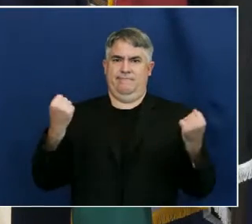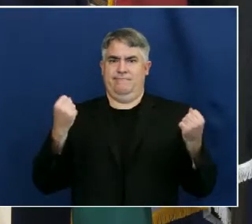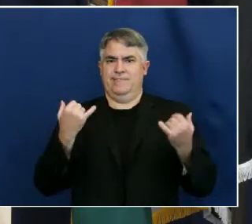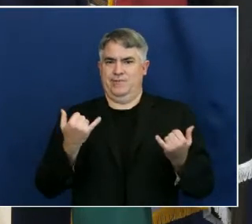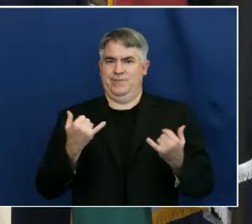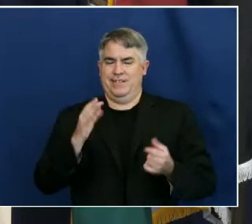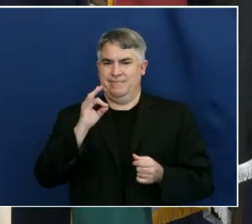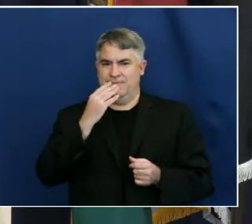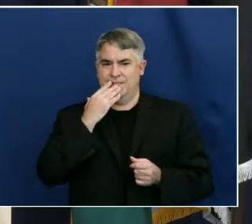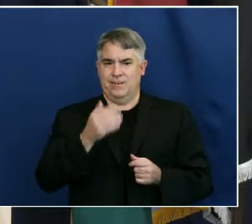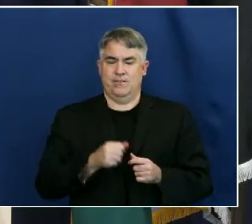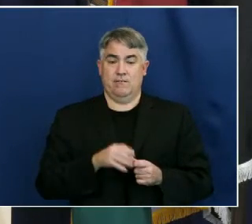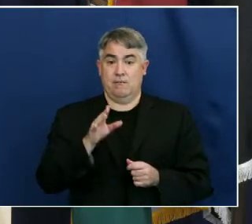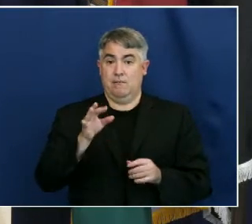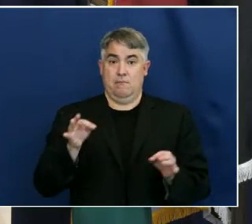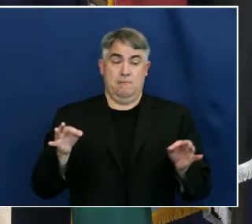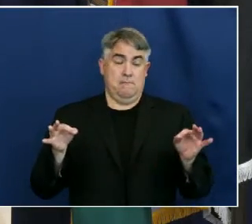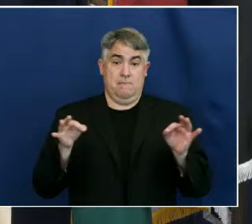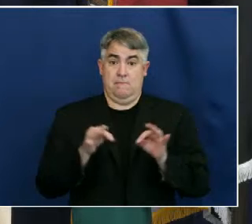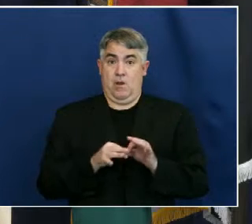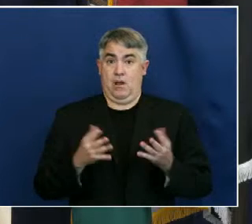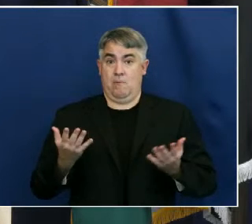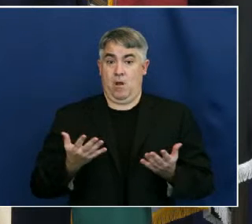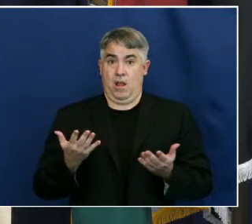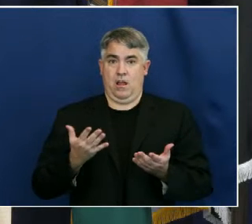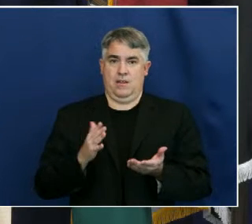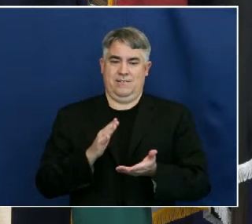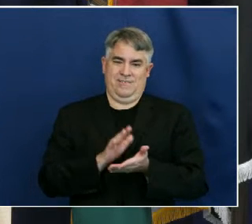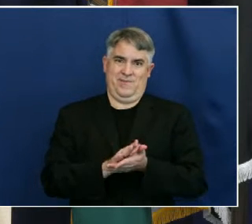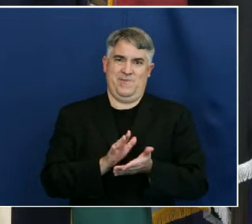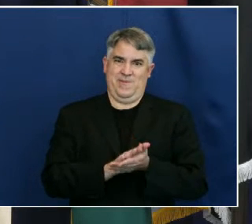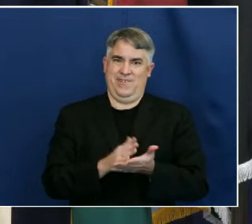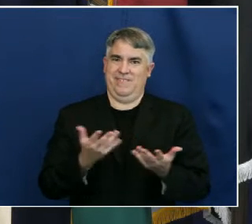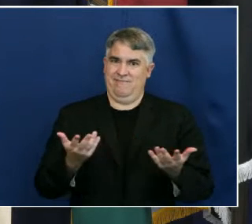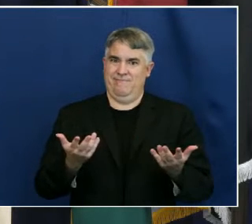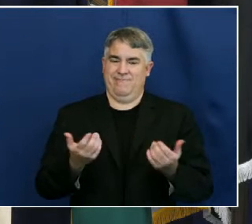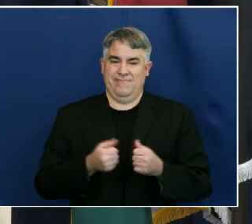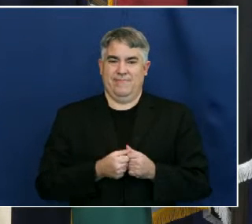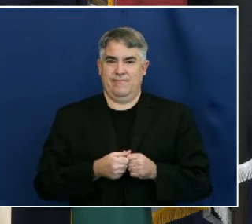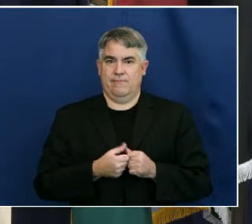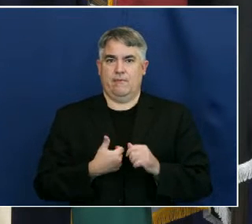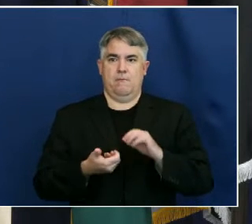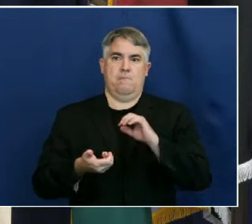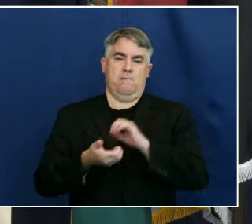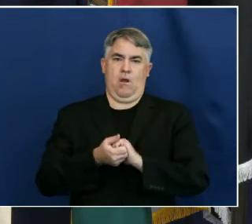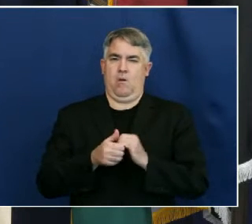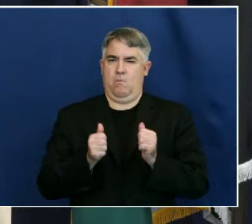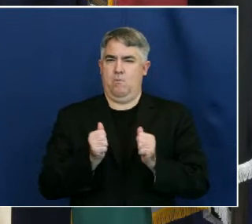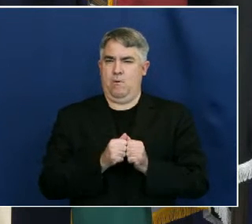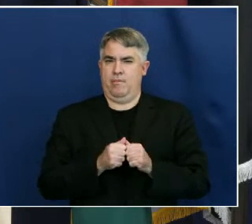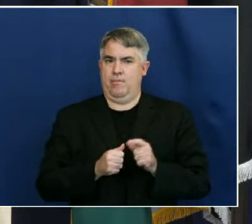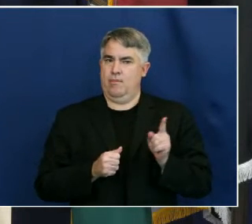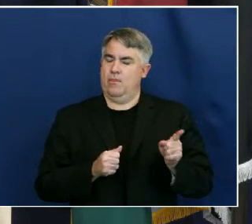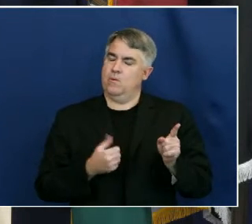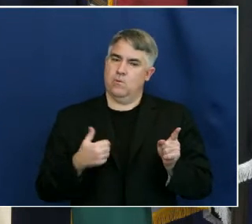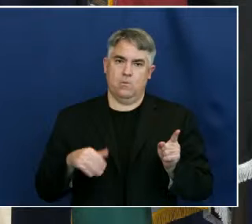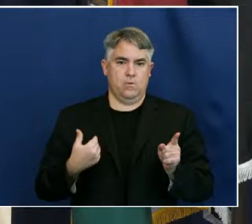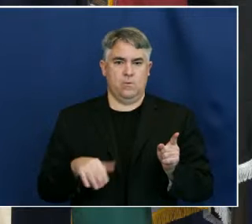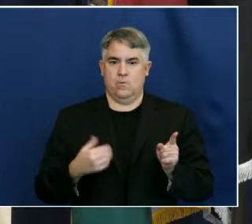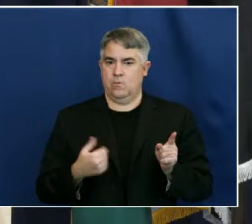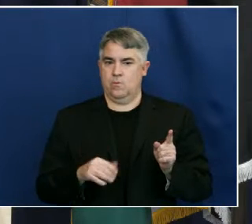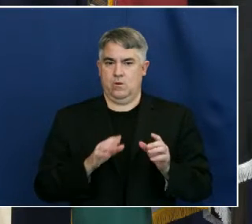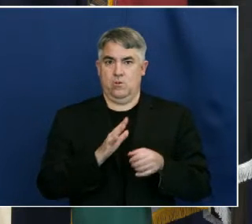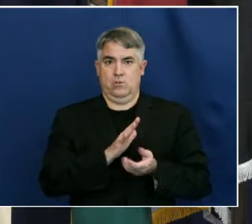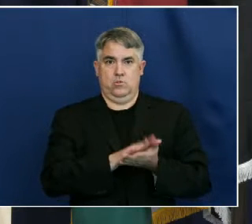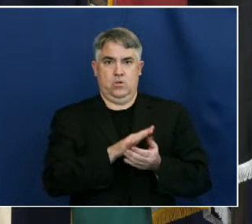school communities. Working with the County of San Diego, VIBA, and following guidance from the state, we are in the process of creating a system that